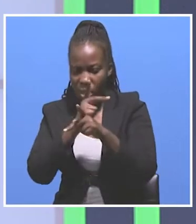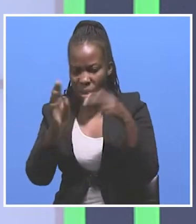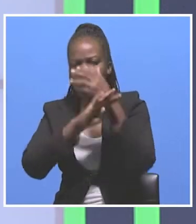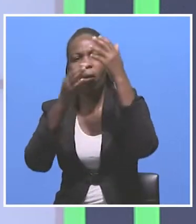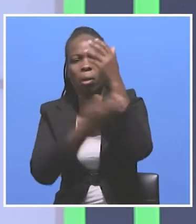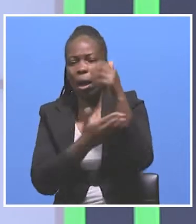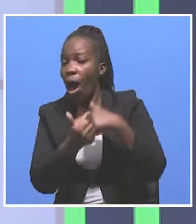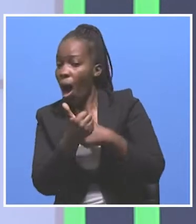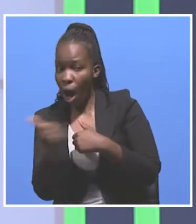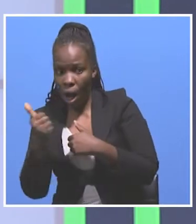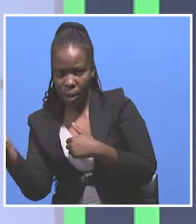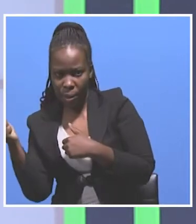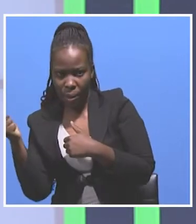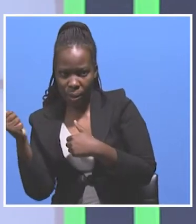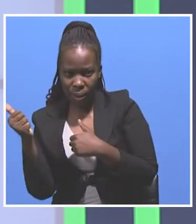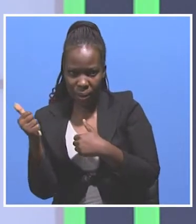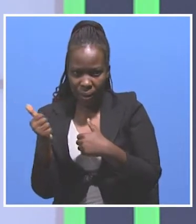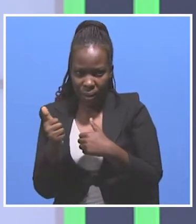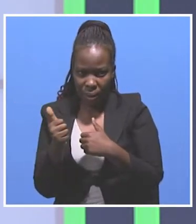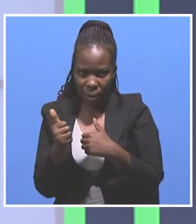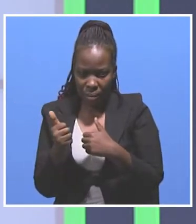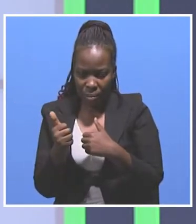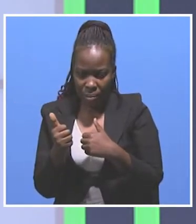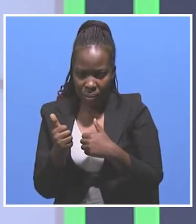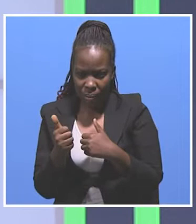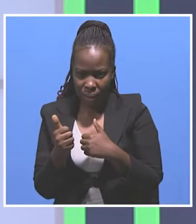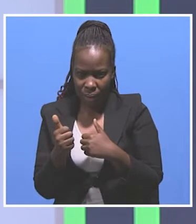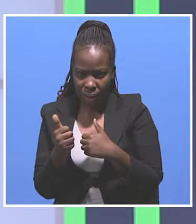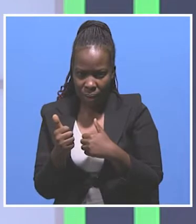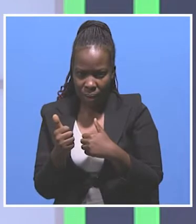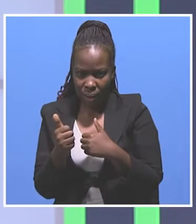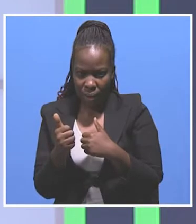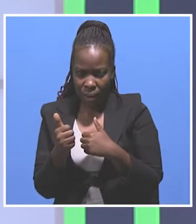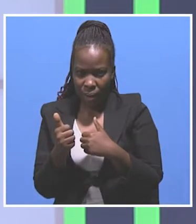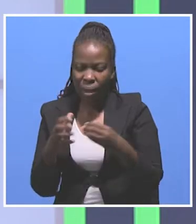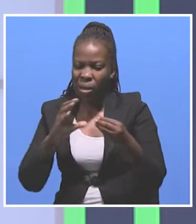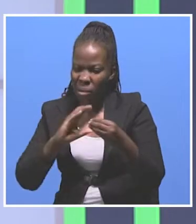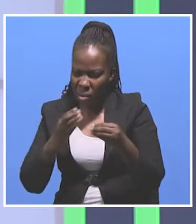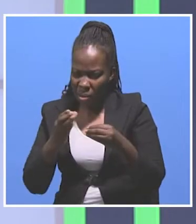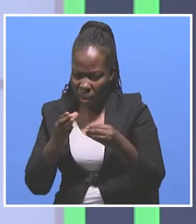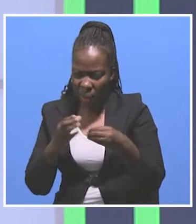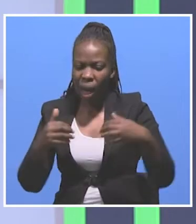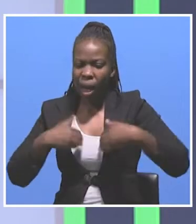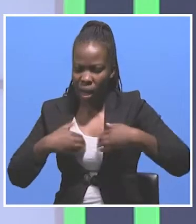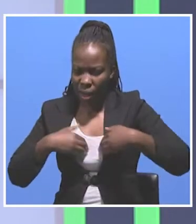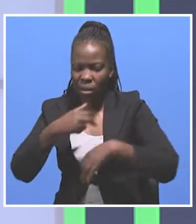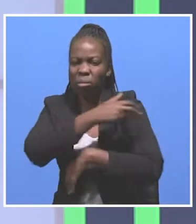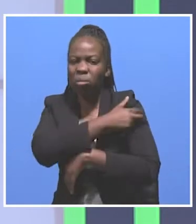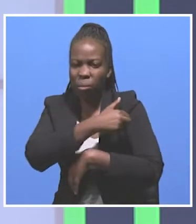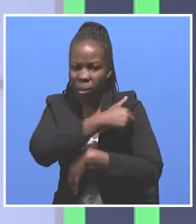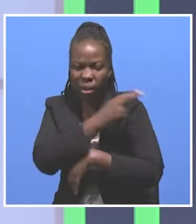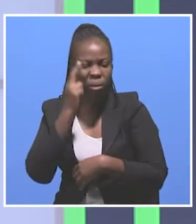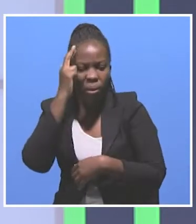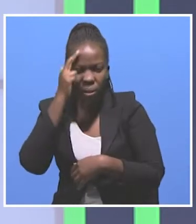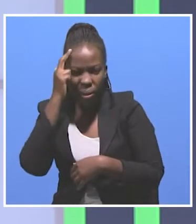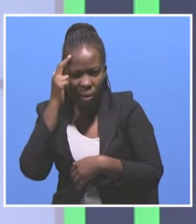Yet others, their circumstances fit into the laws of the country, fit into the medical reasons, and they've been helped to get